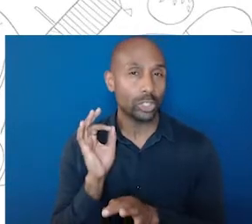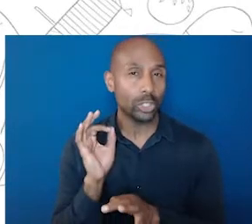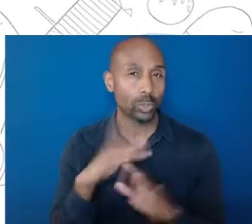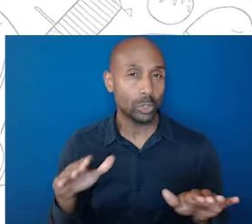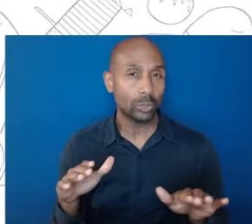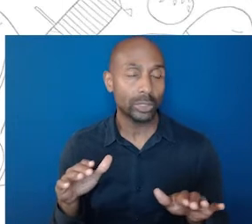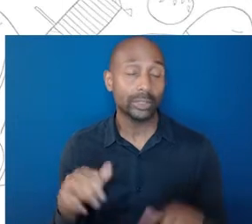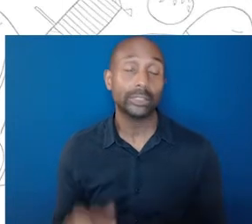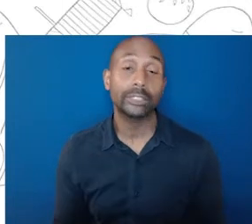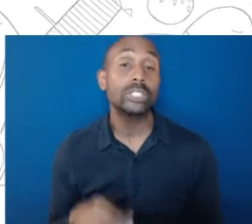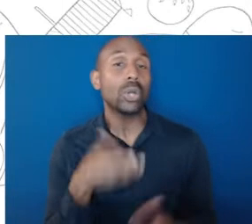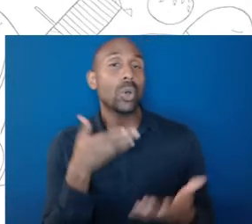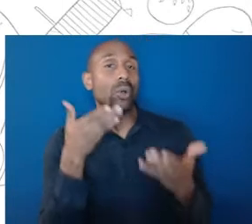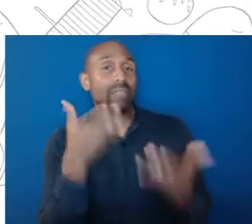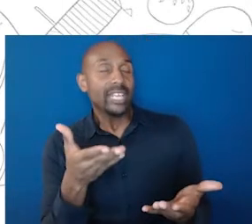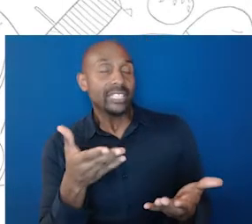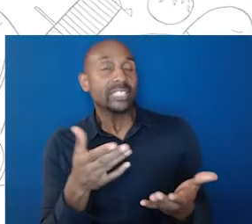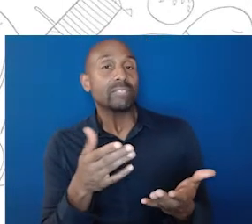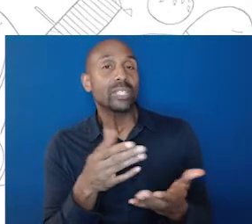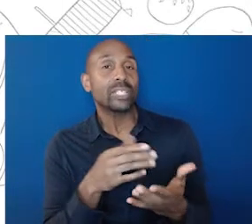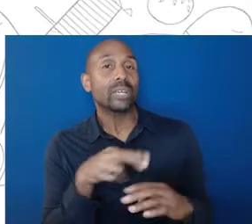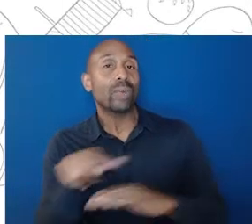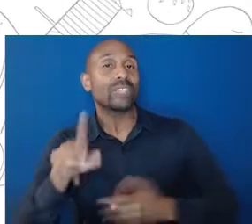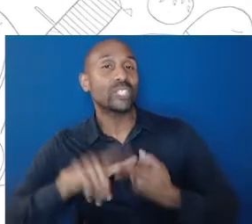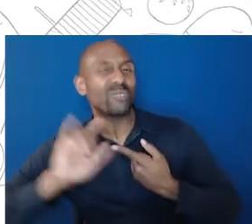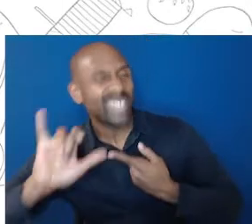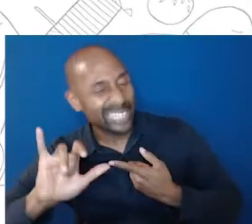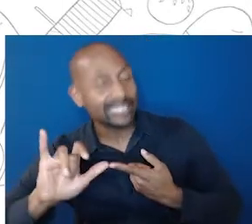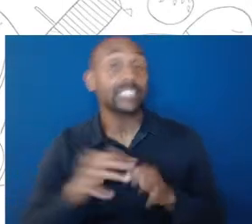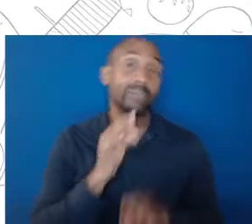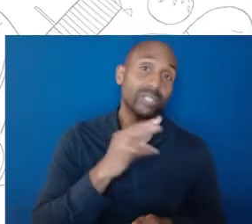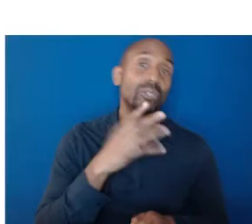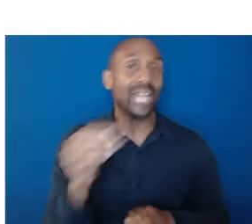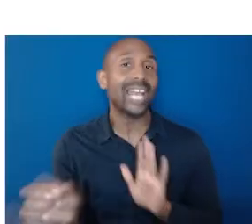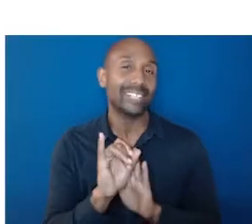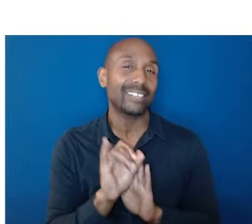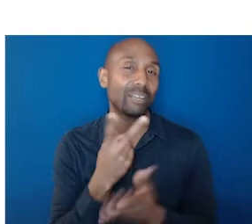as an identity piece for me. Lovely, lovely.